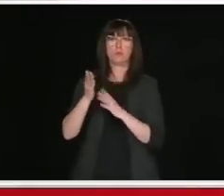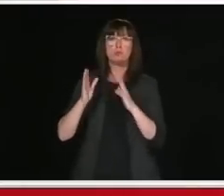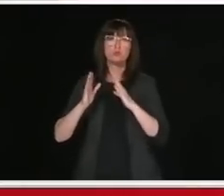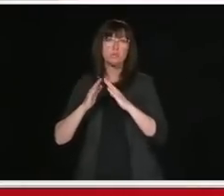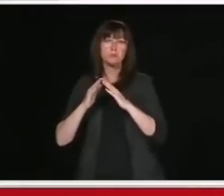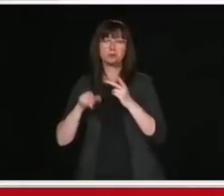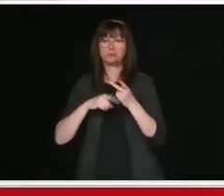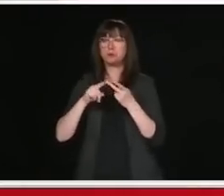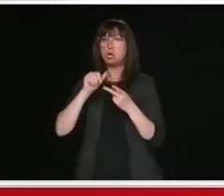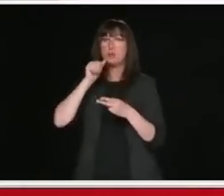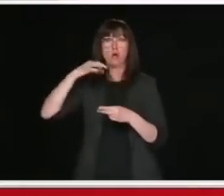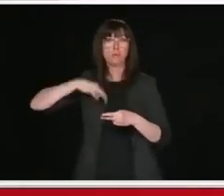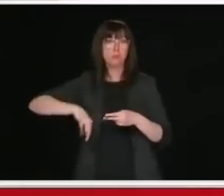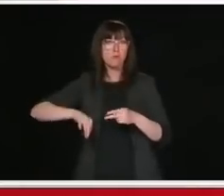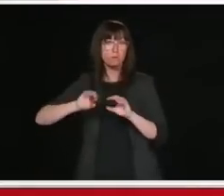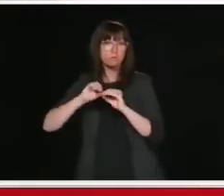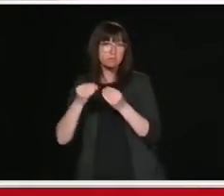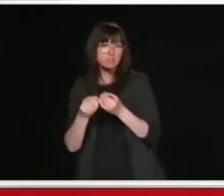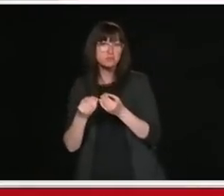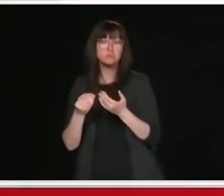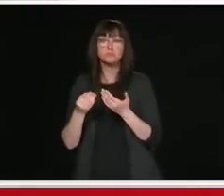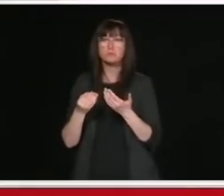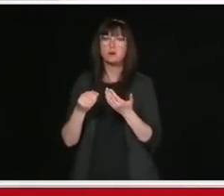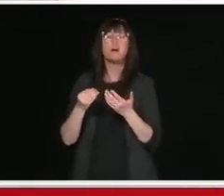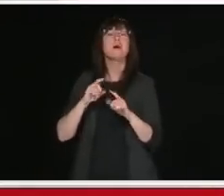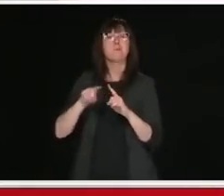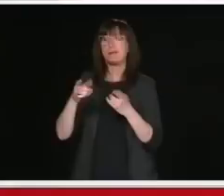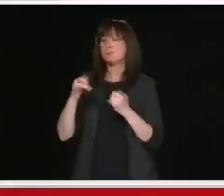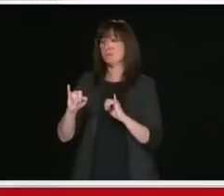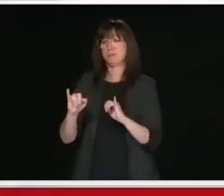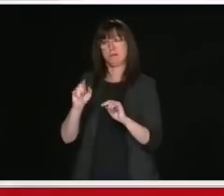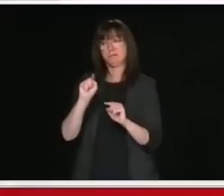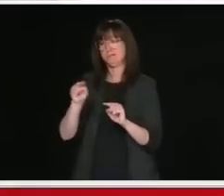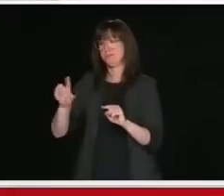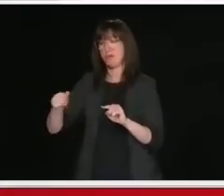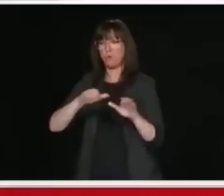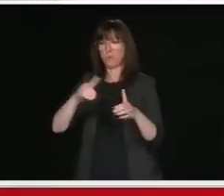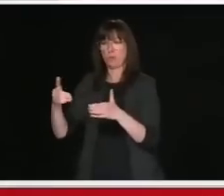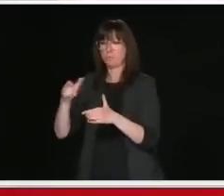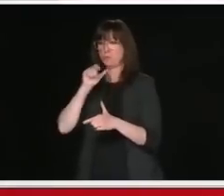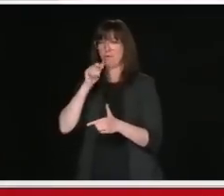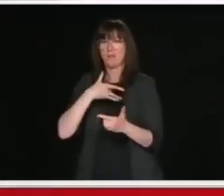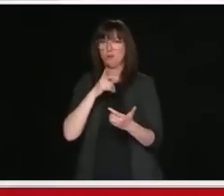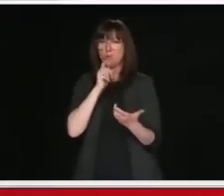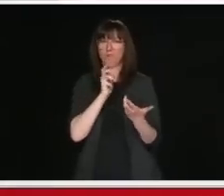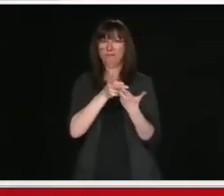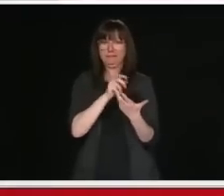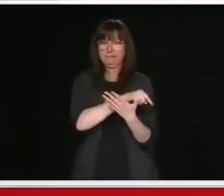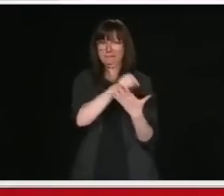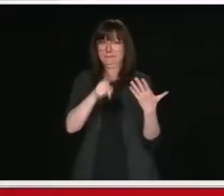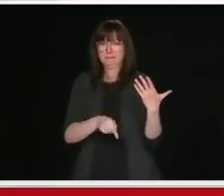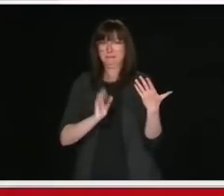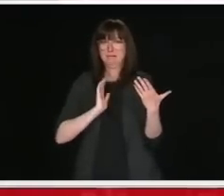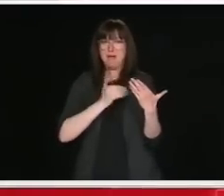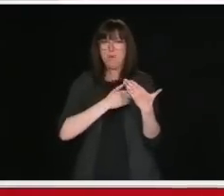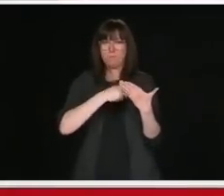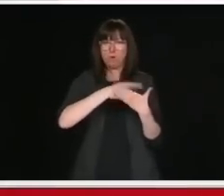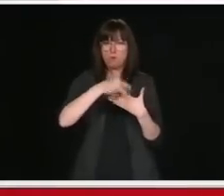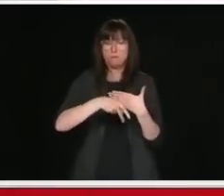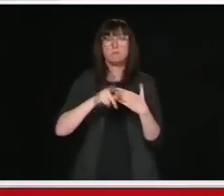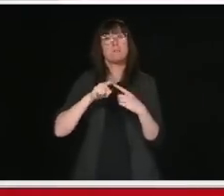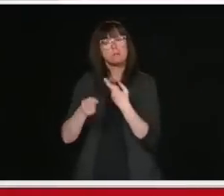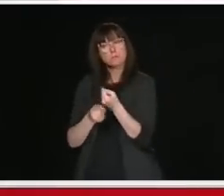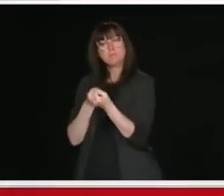well. But there will always be more to do to make sure that everyone, particularly our most vulnerable, are able to keep themselves safe